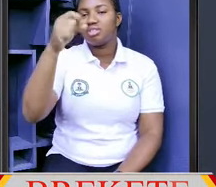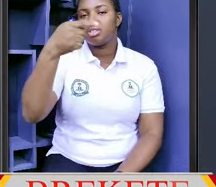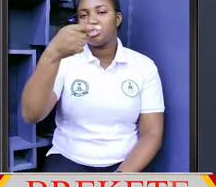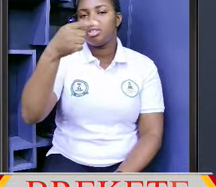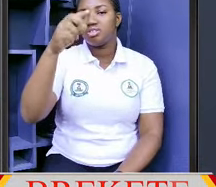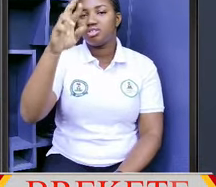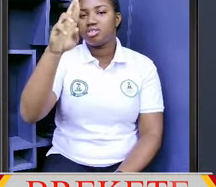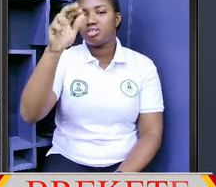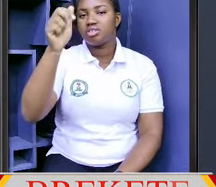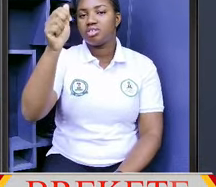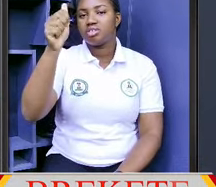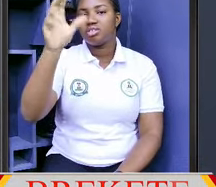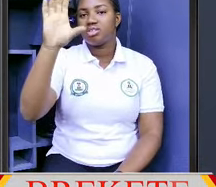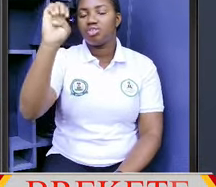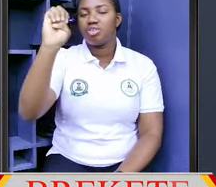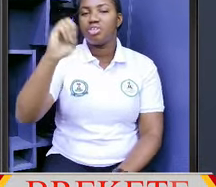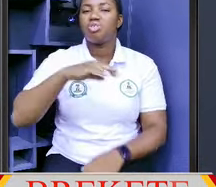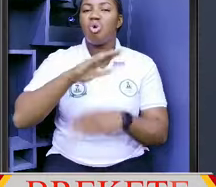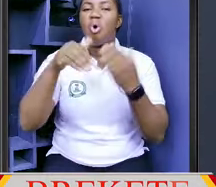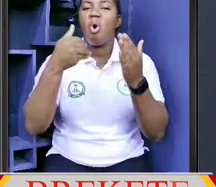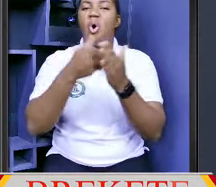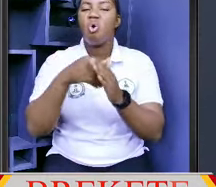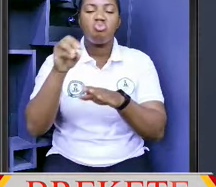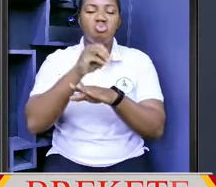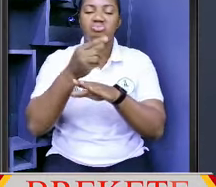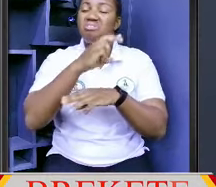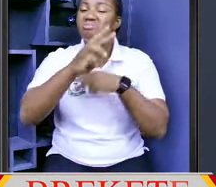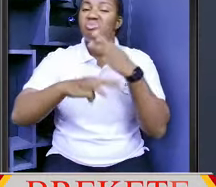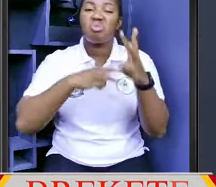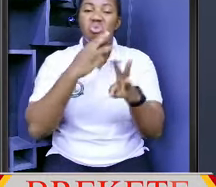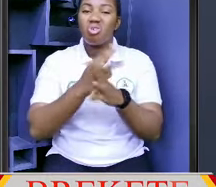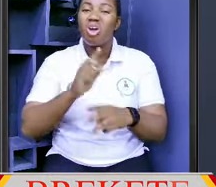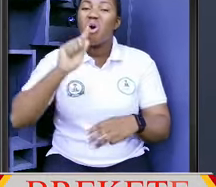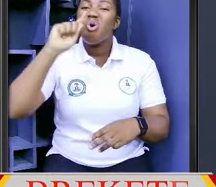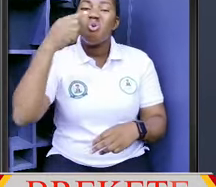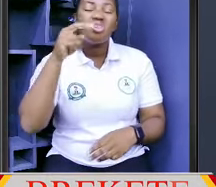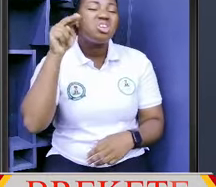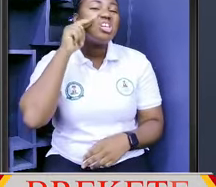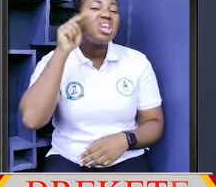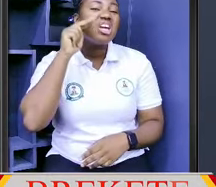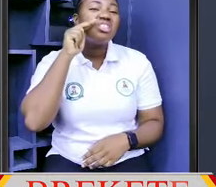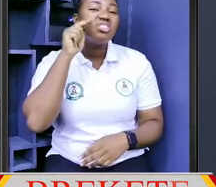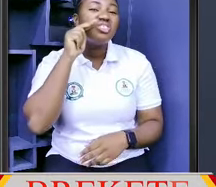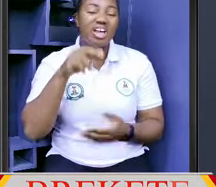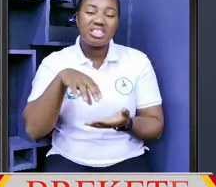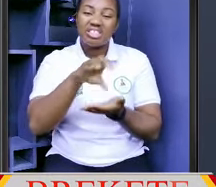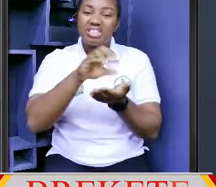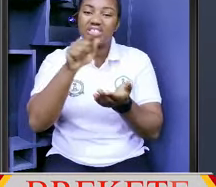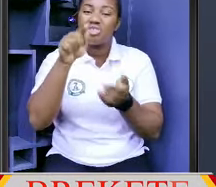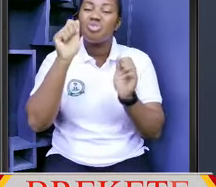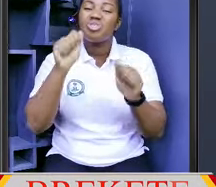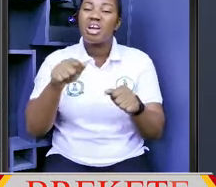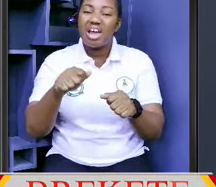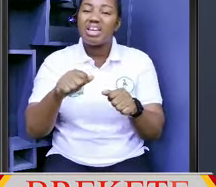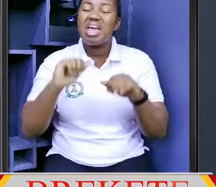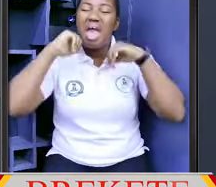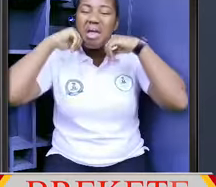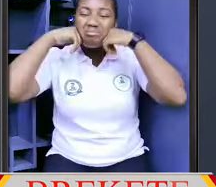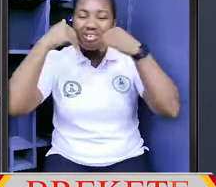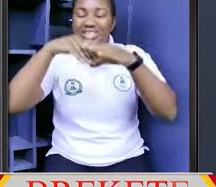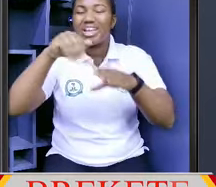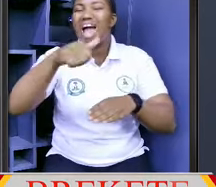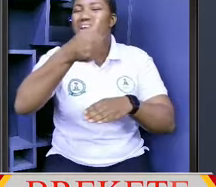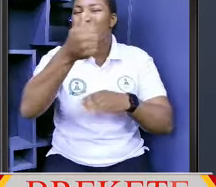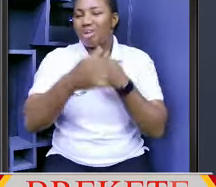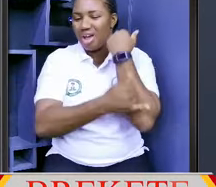disgraced all over the world. Not only Nigerian citizen, you go feed disgrace for another